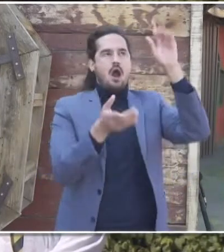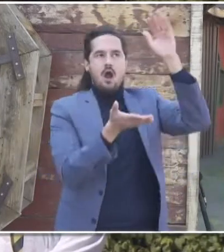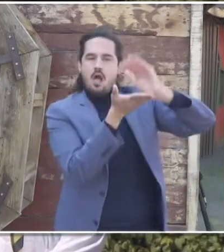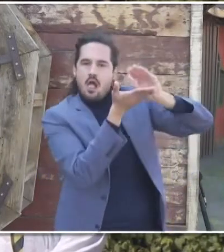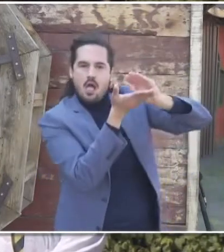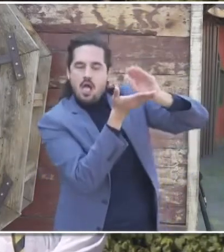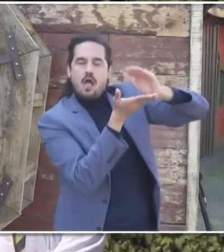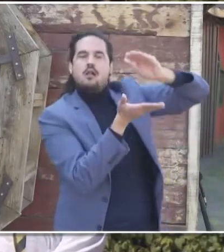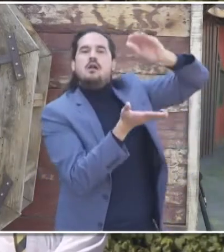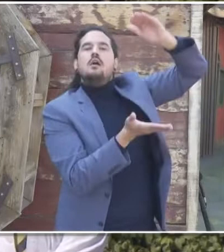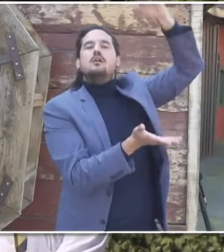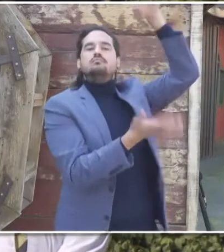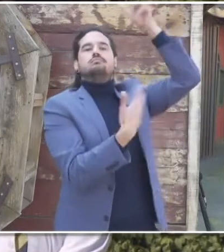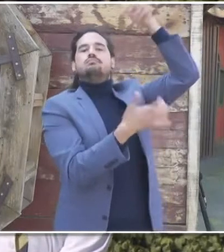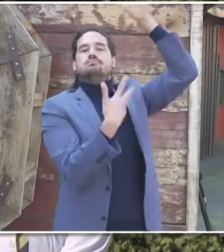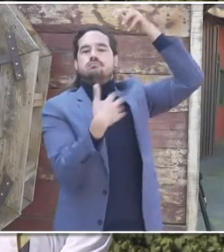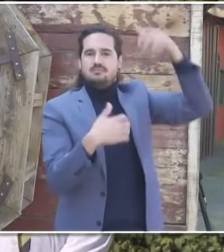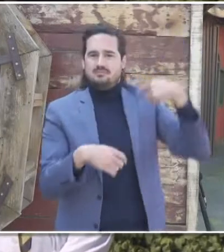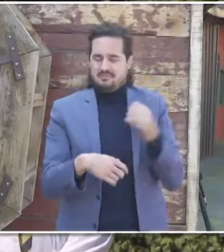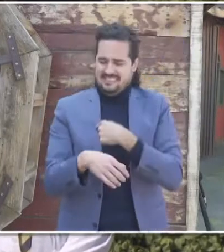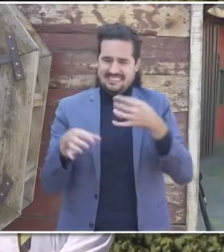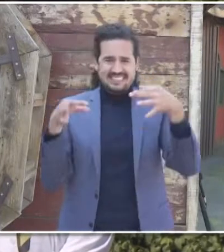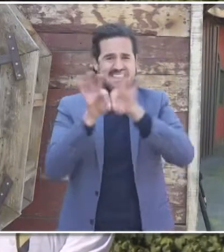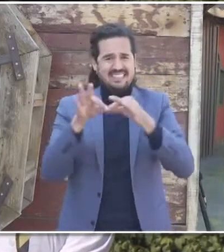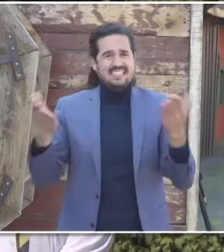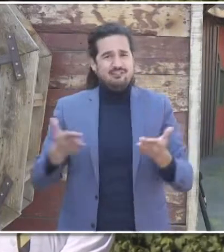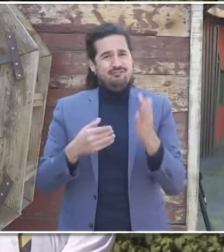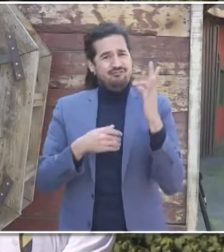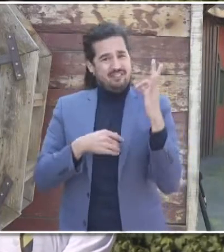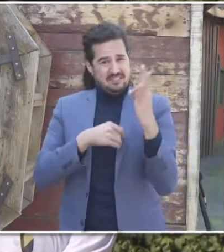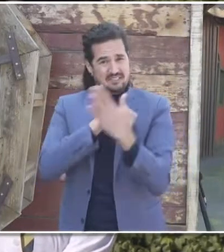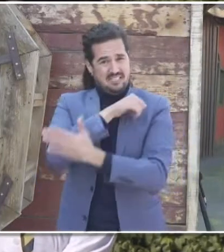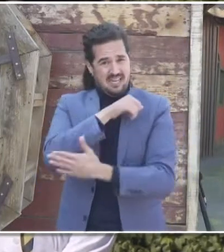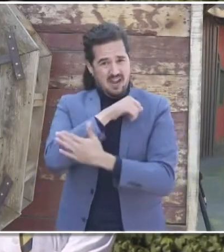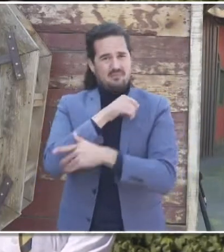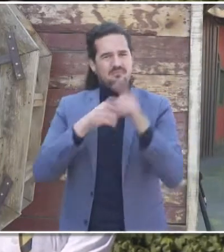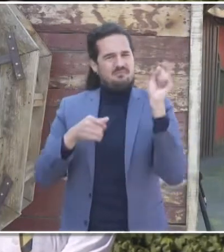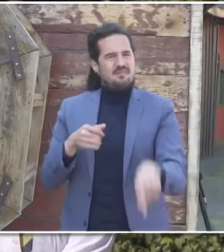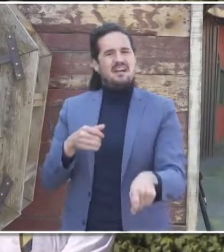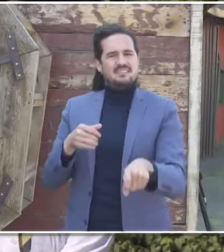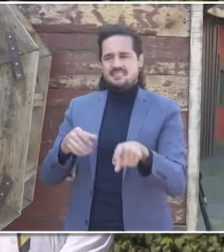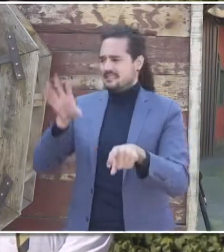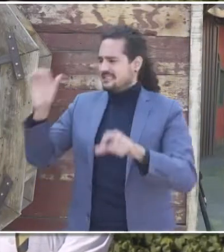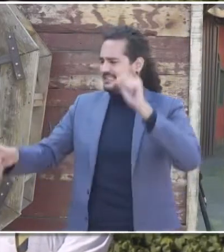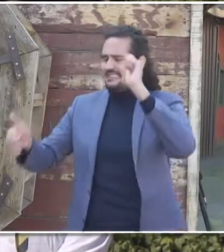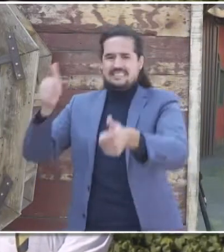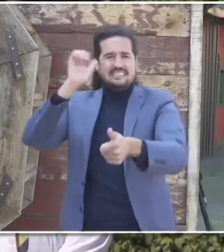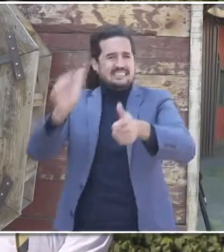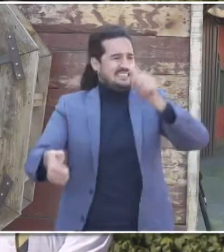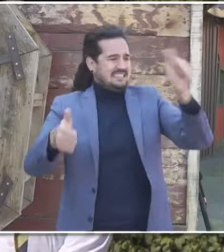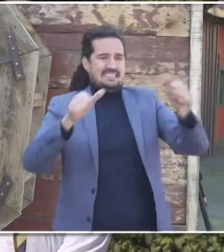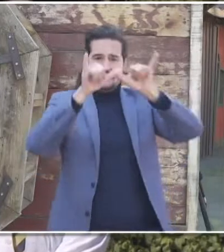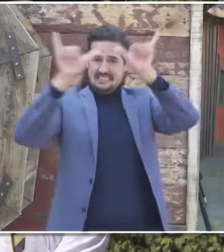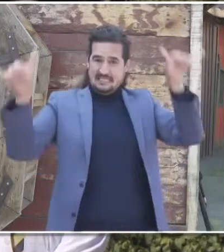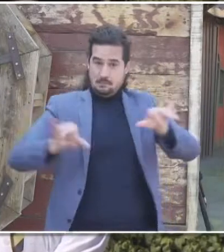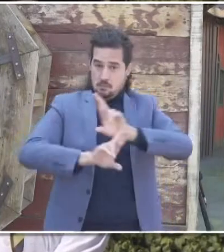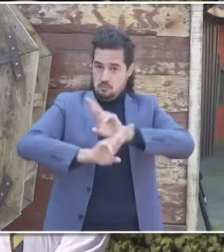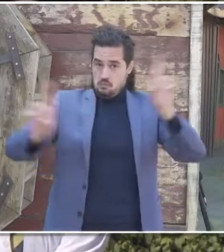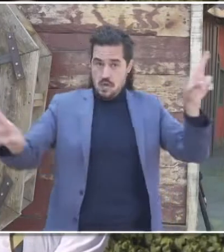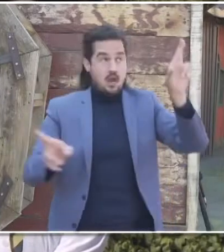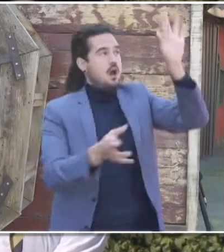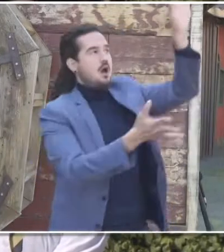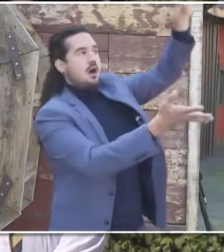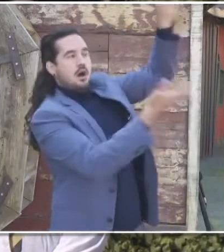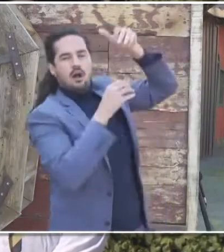and the entire state, to build up that capacity to ensure that we can address the needs of this state and of this